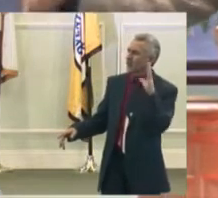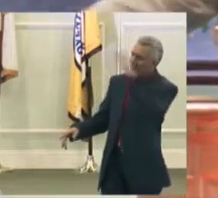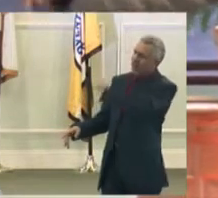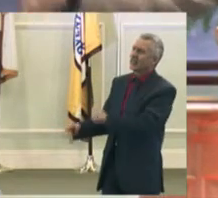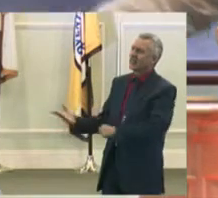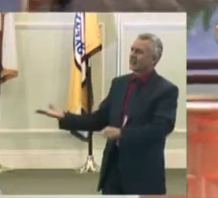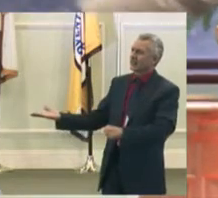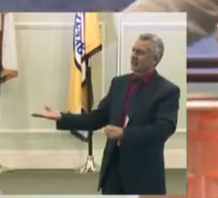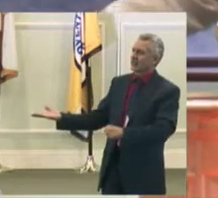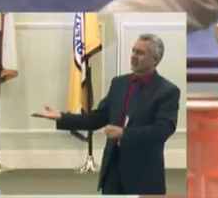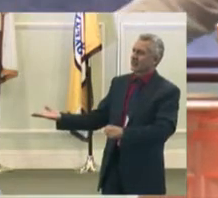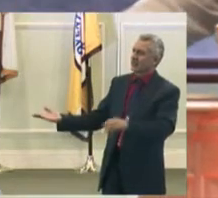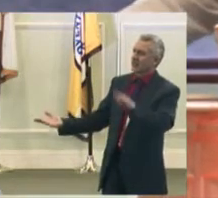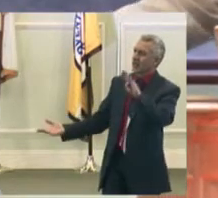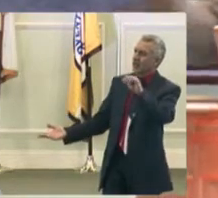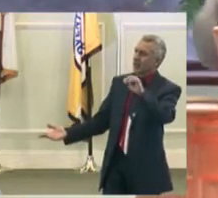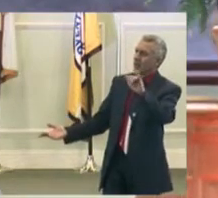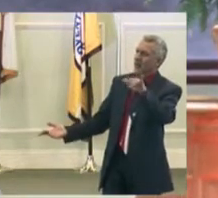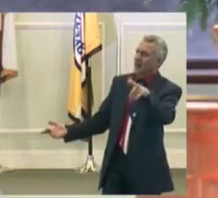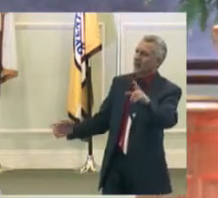Mary gets the good part.